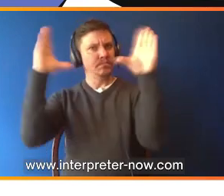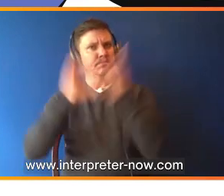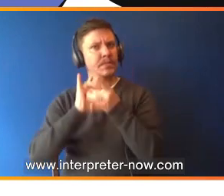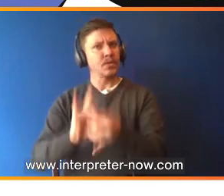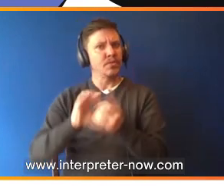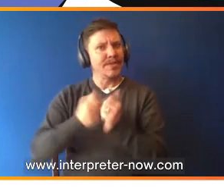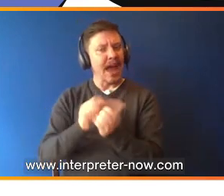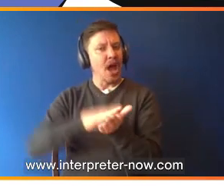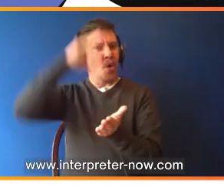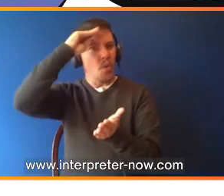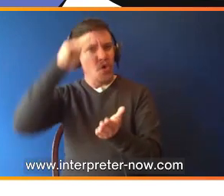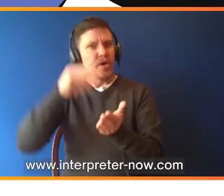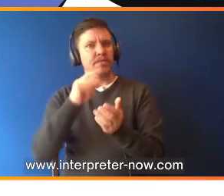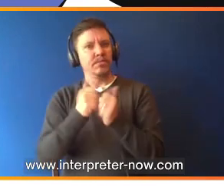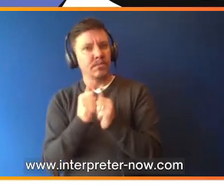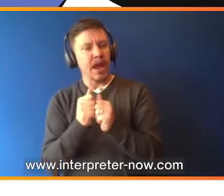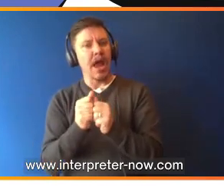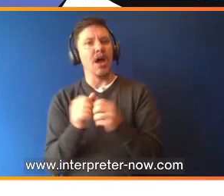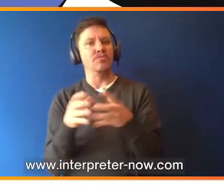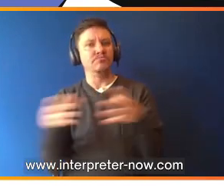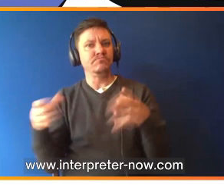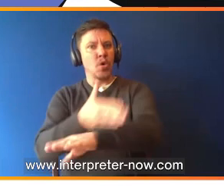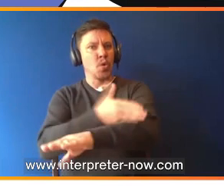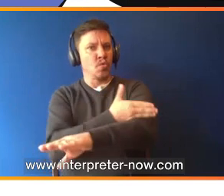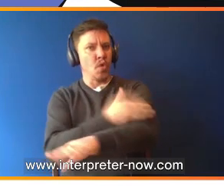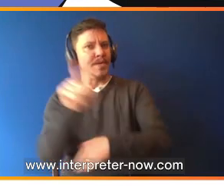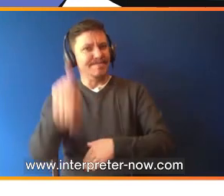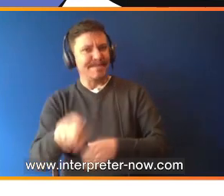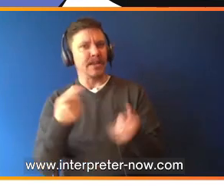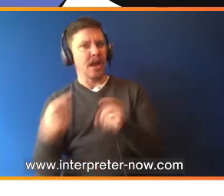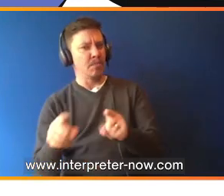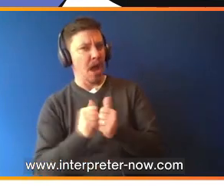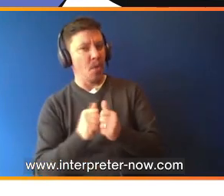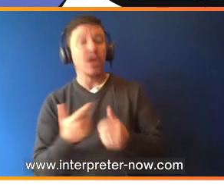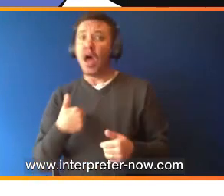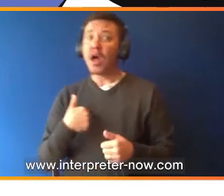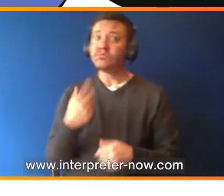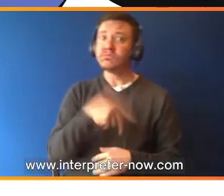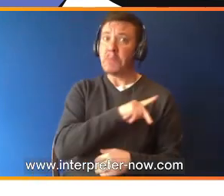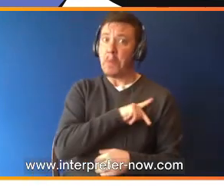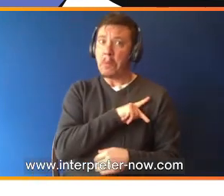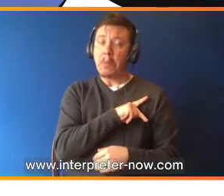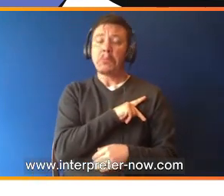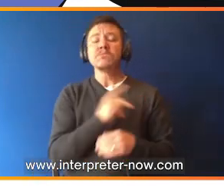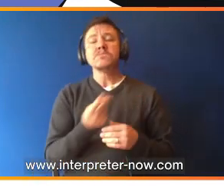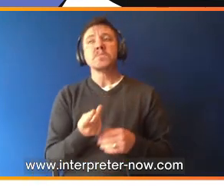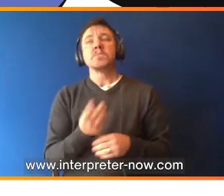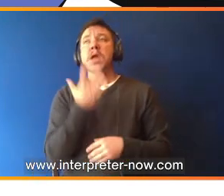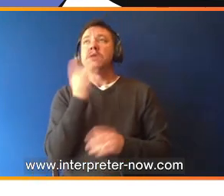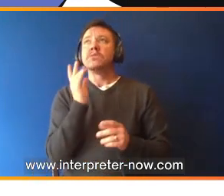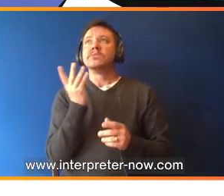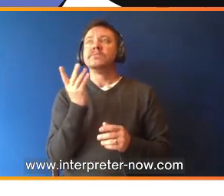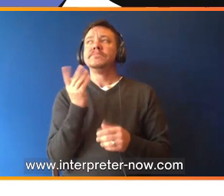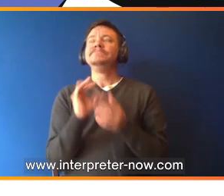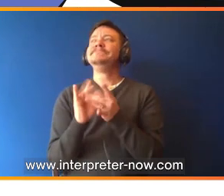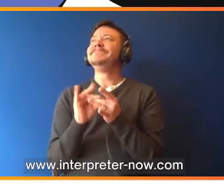that you do that you would recommend people think about in terms of the learning and the growth that needs to happen? Yeah.